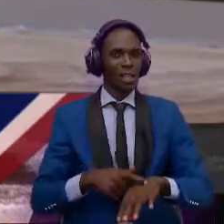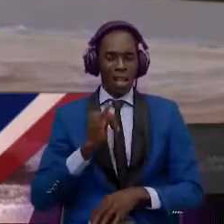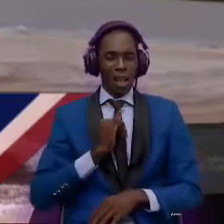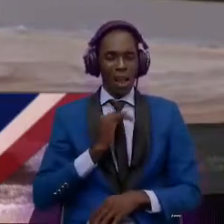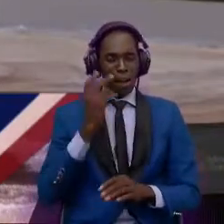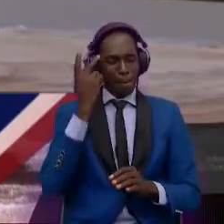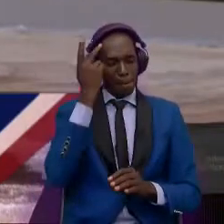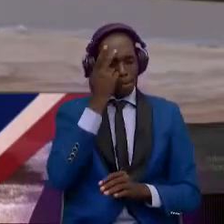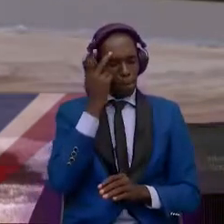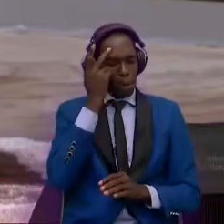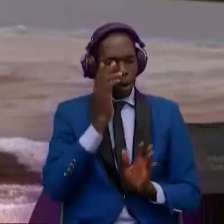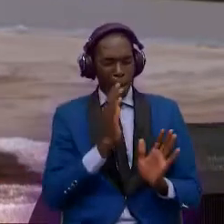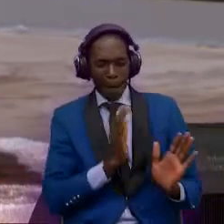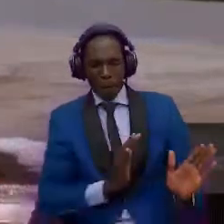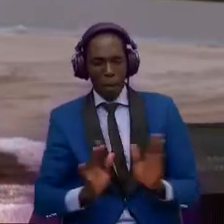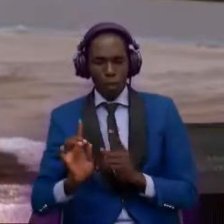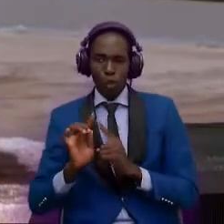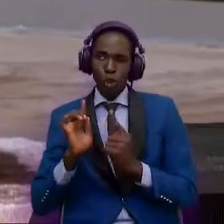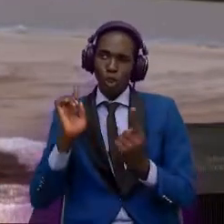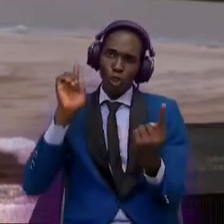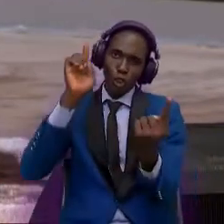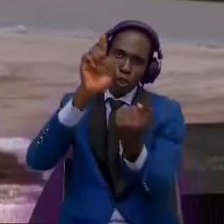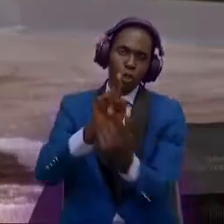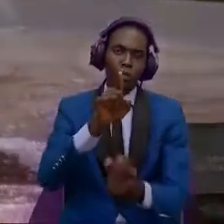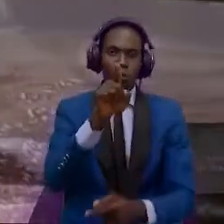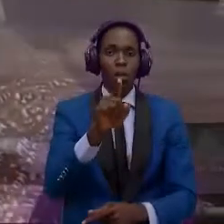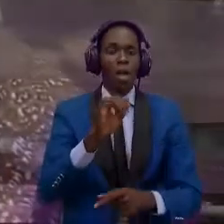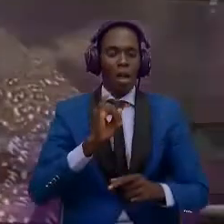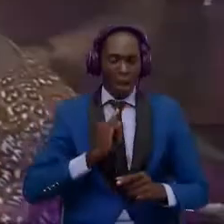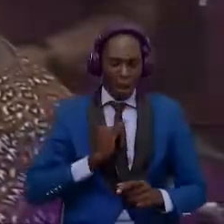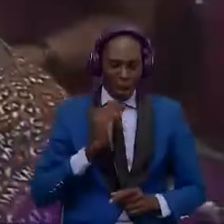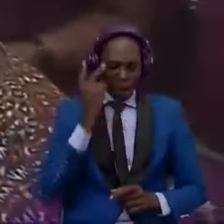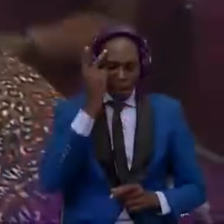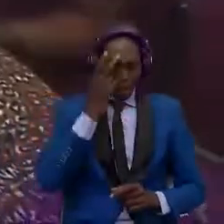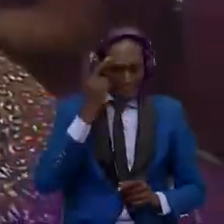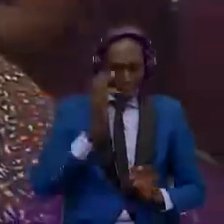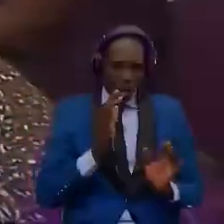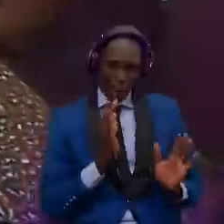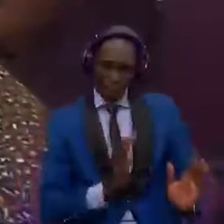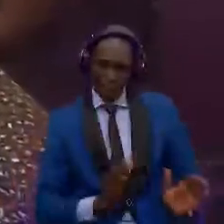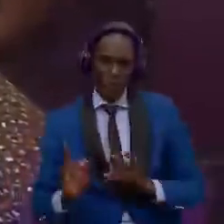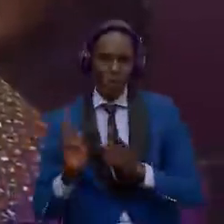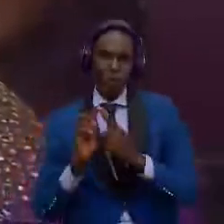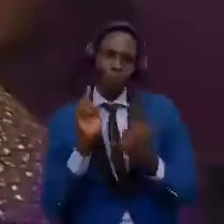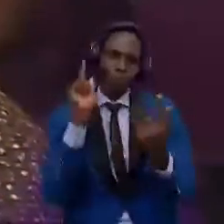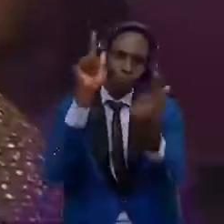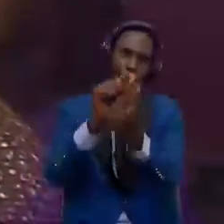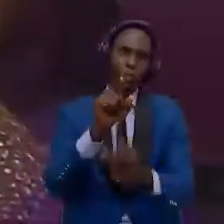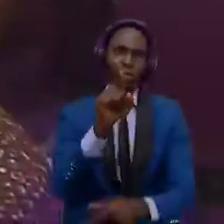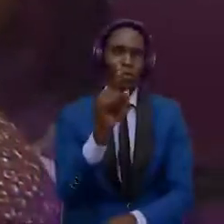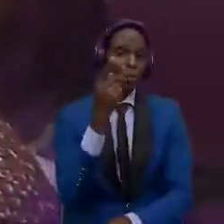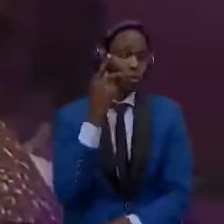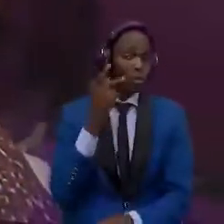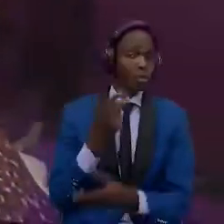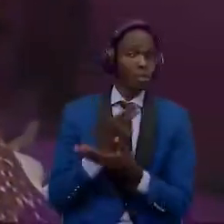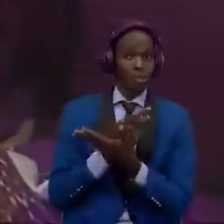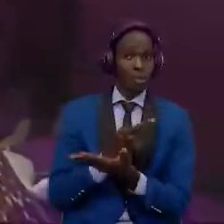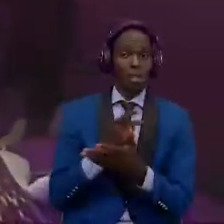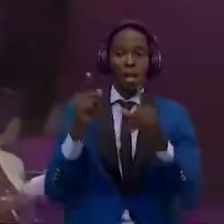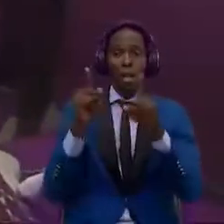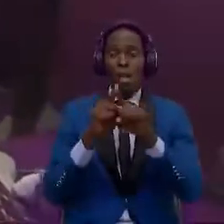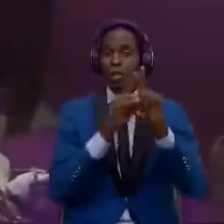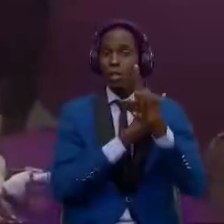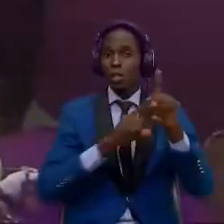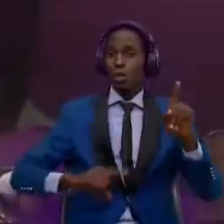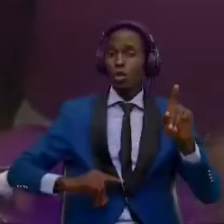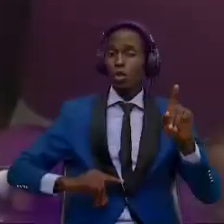to come unto you. I purposed to come unto you. You see, if the Lord, as the Lord has